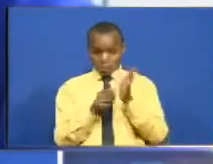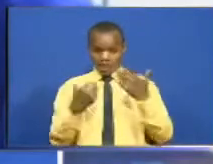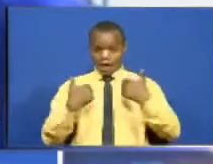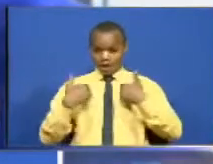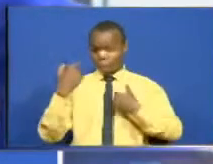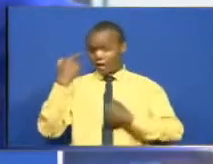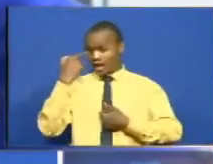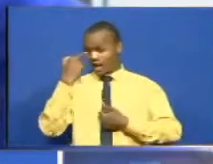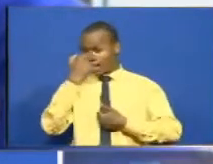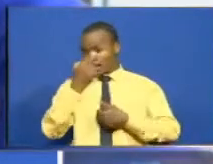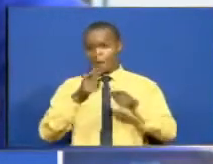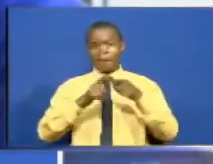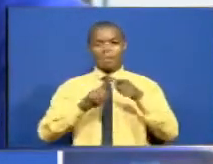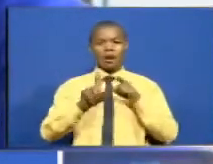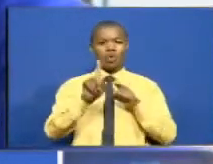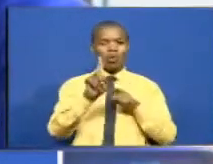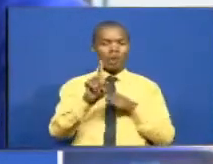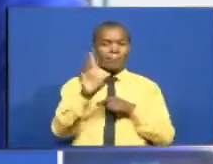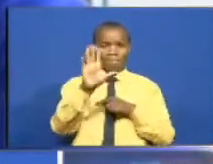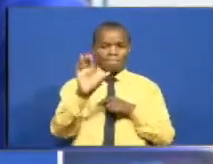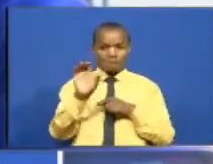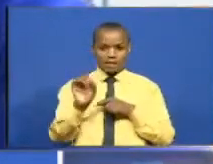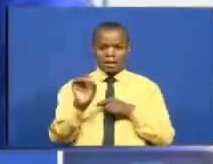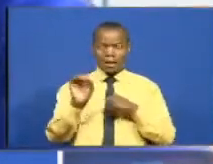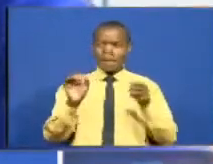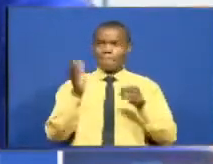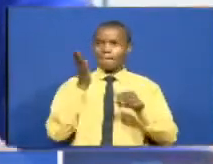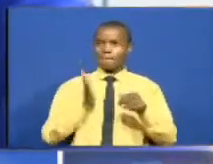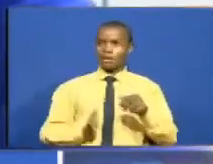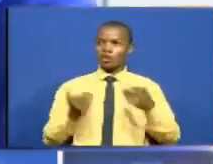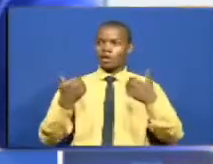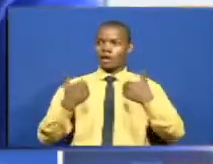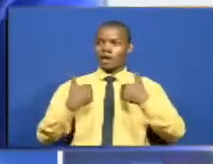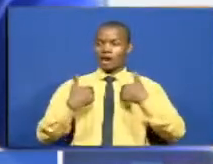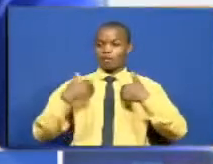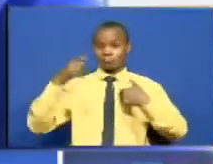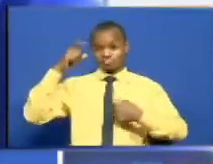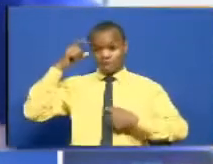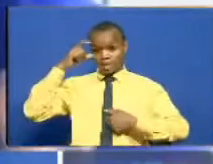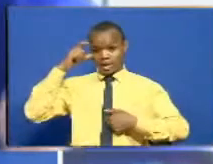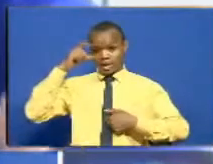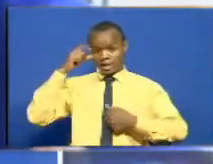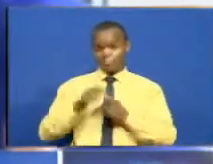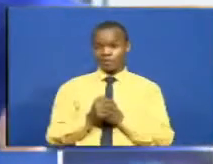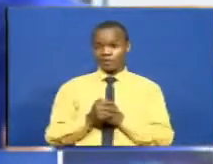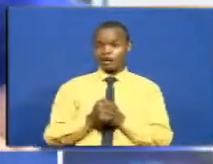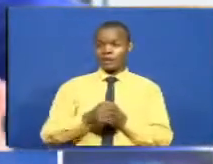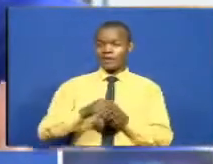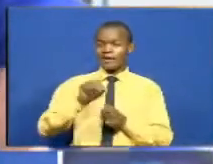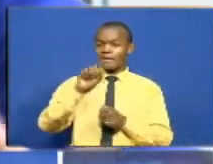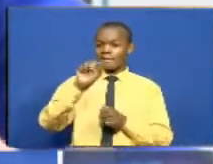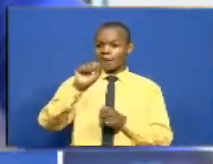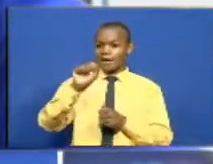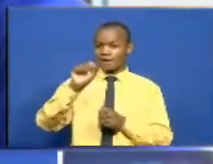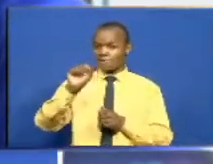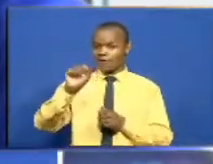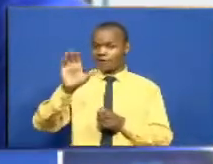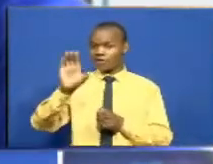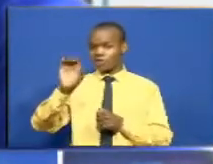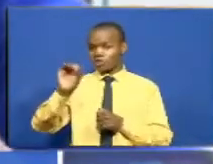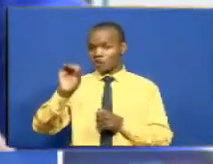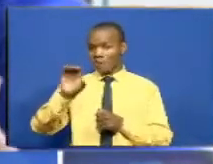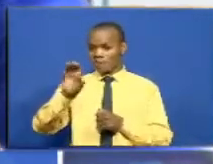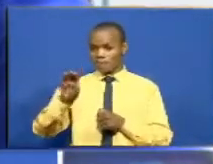only 1% of those people have glasses. So 550 million people in Africa